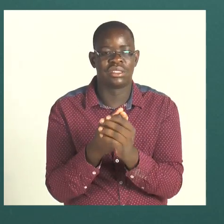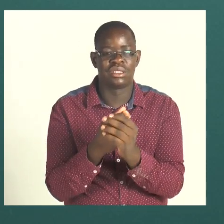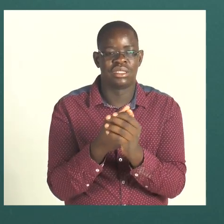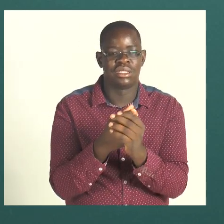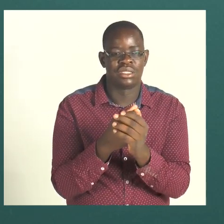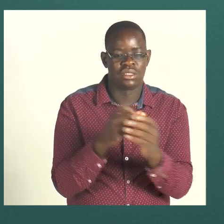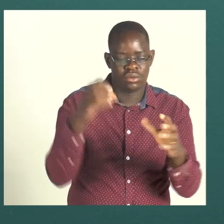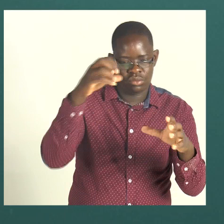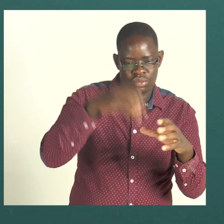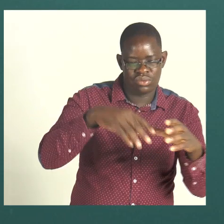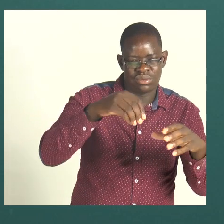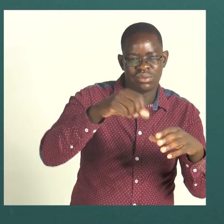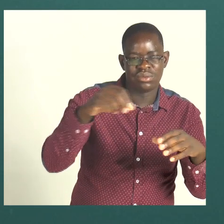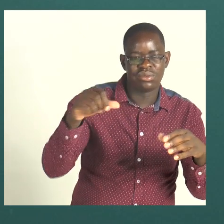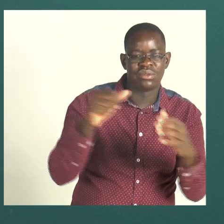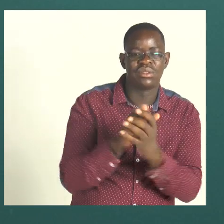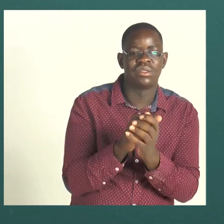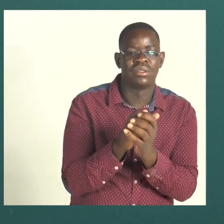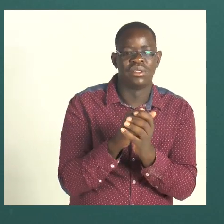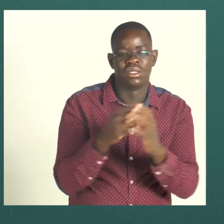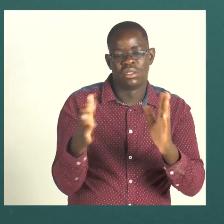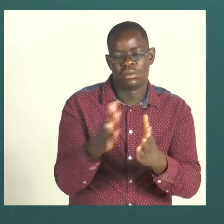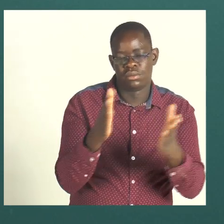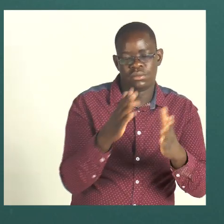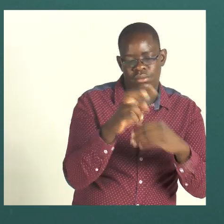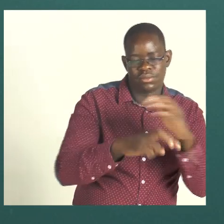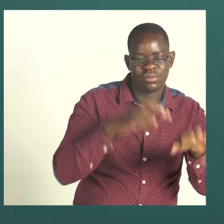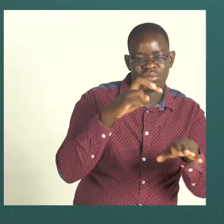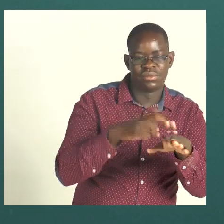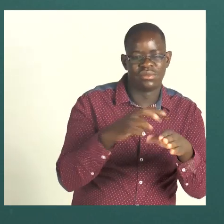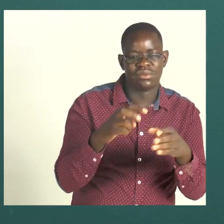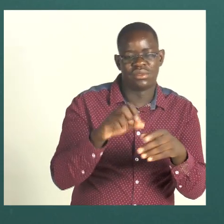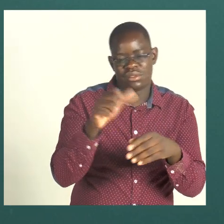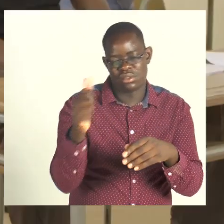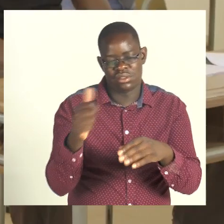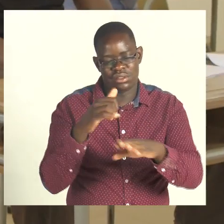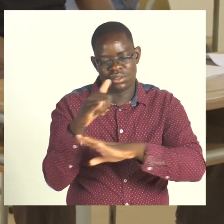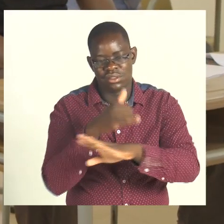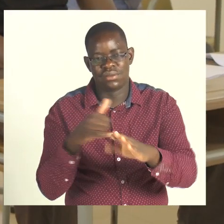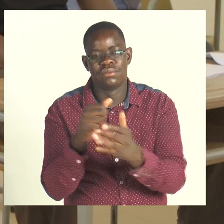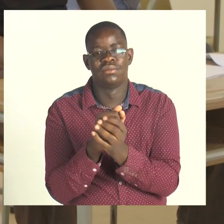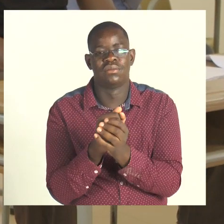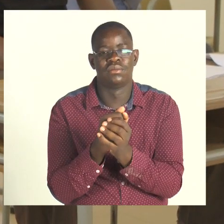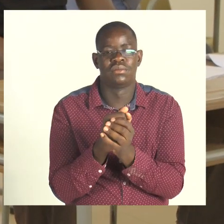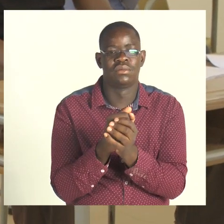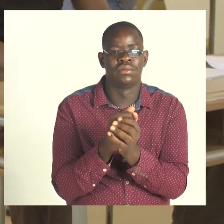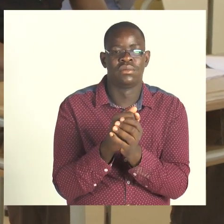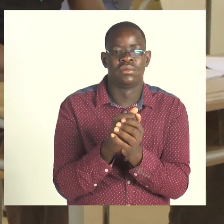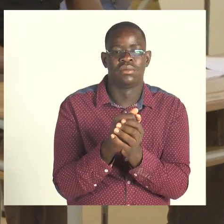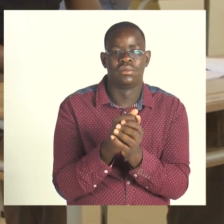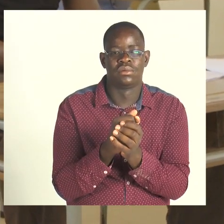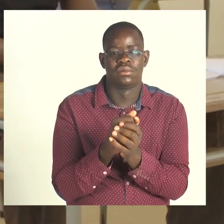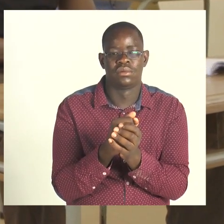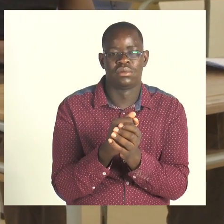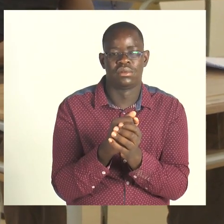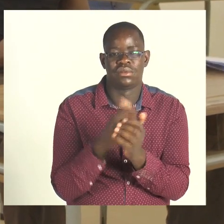our fertilizers. We cannot clear and prepare our land in another order. Just watch.